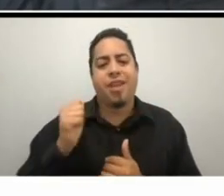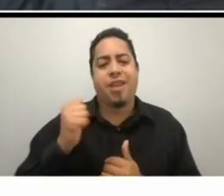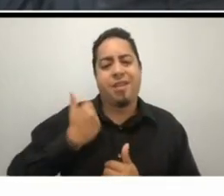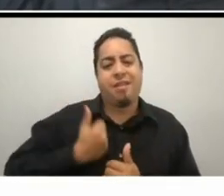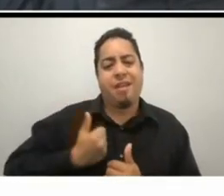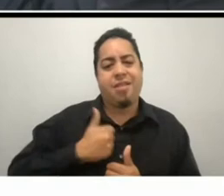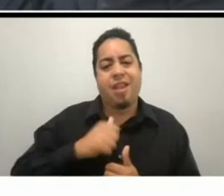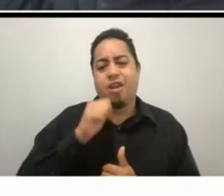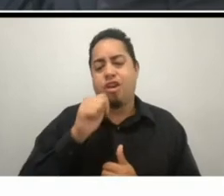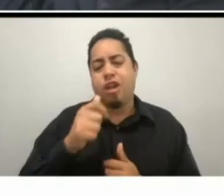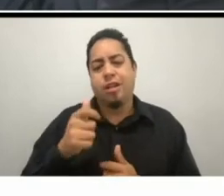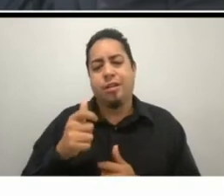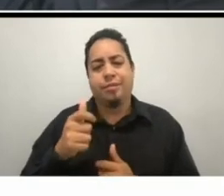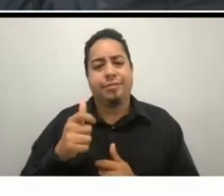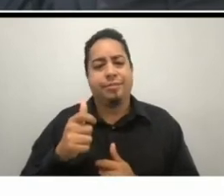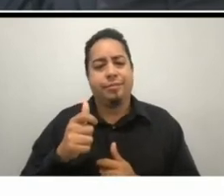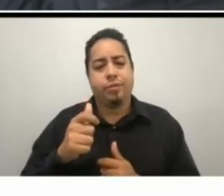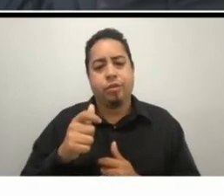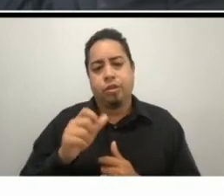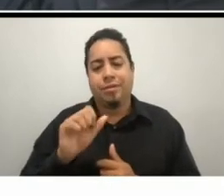thought,